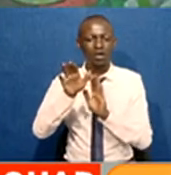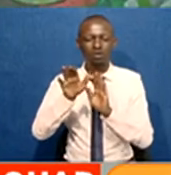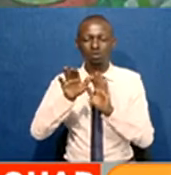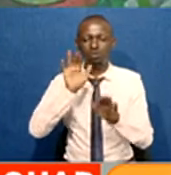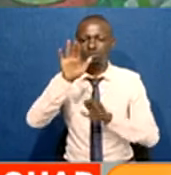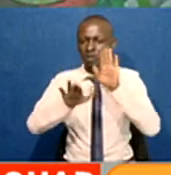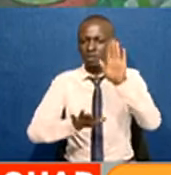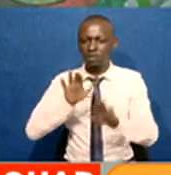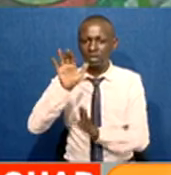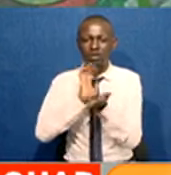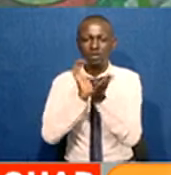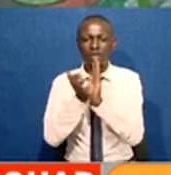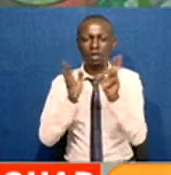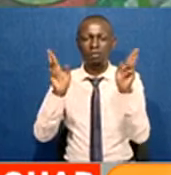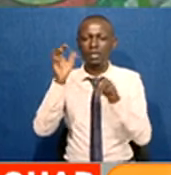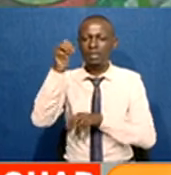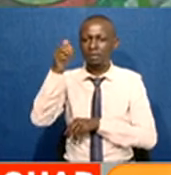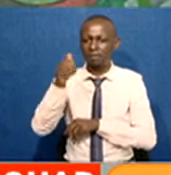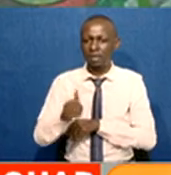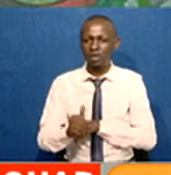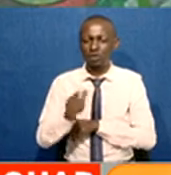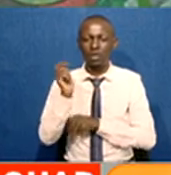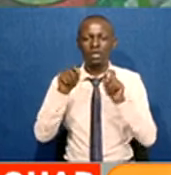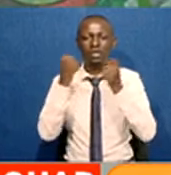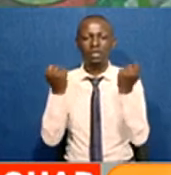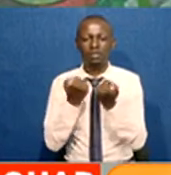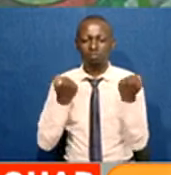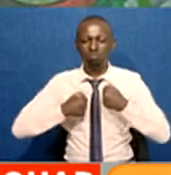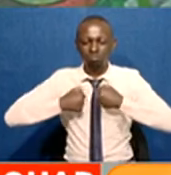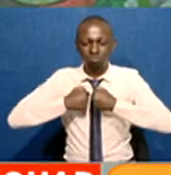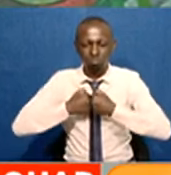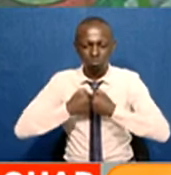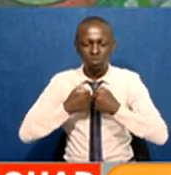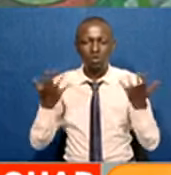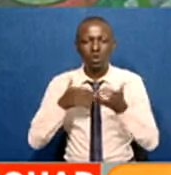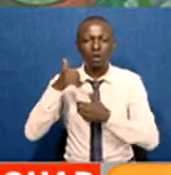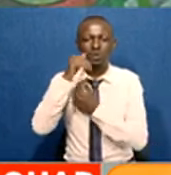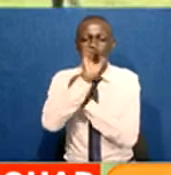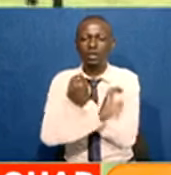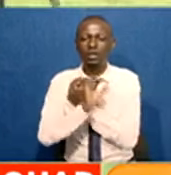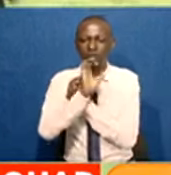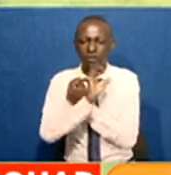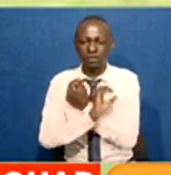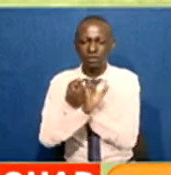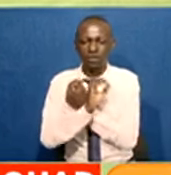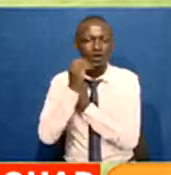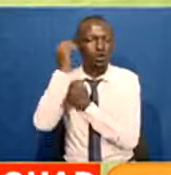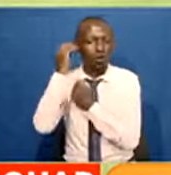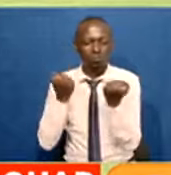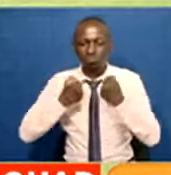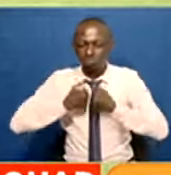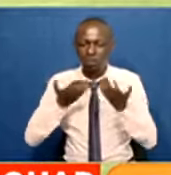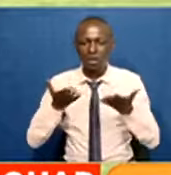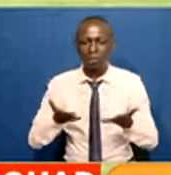Confederation of Africa Football, then Harambee Stars will be forced to play home matches outside the country. Firat has had a